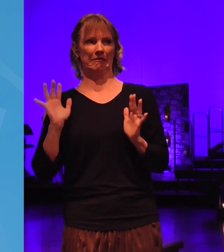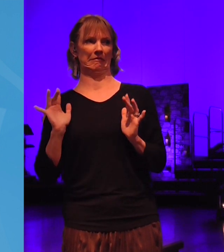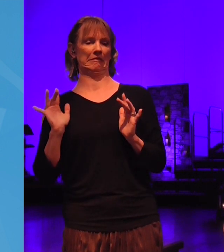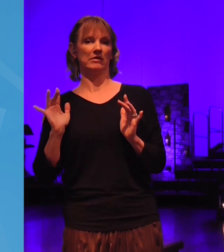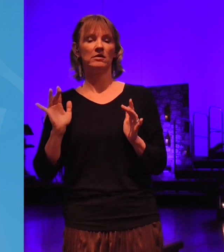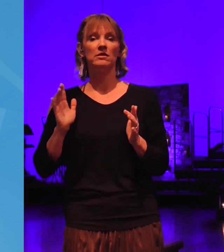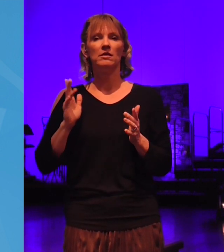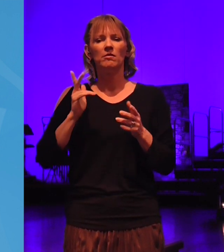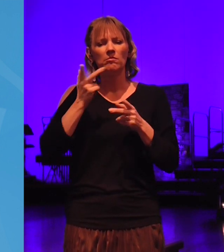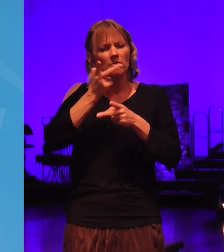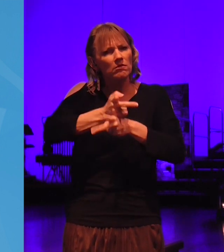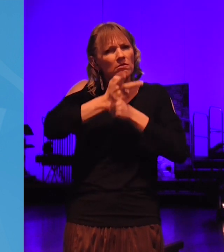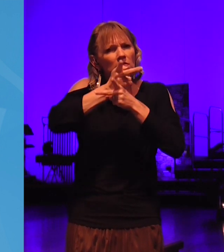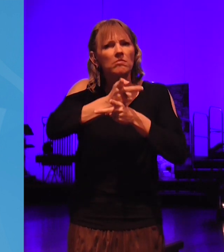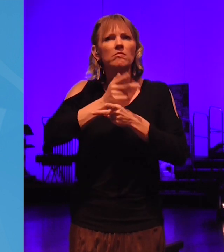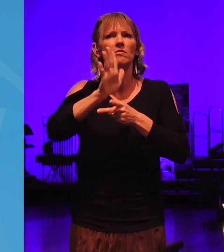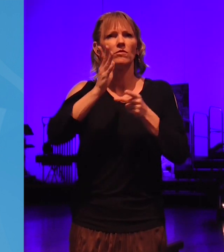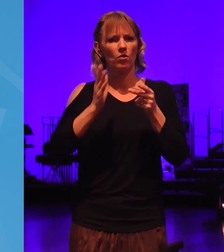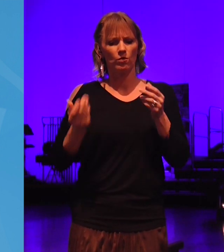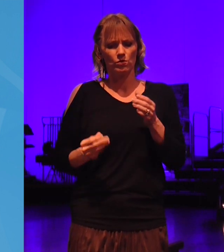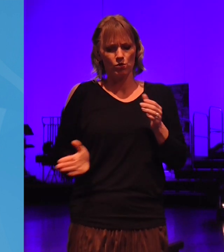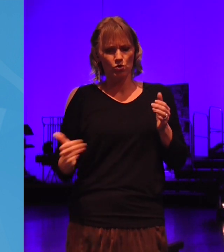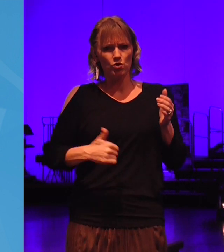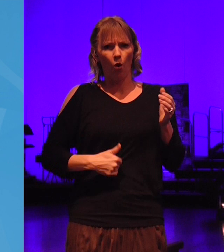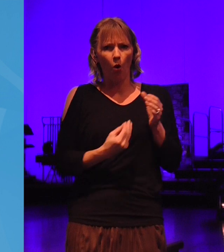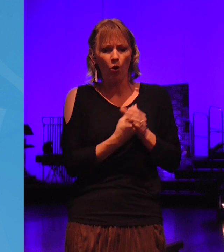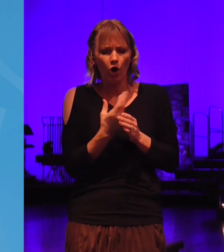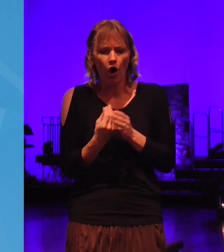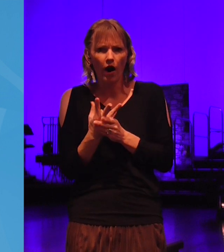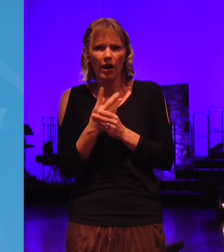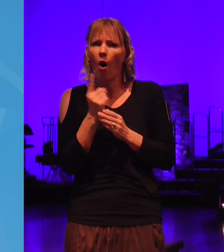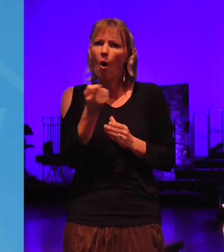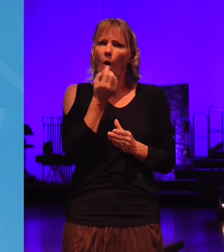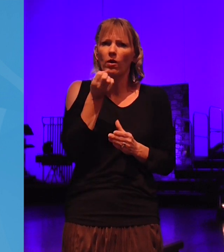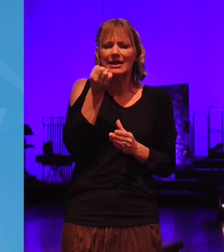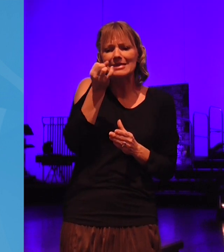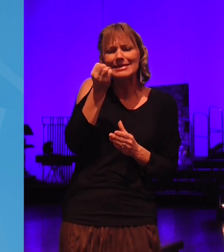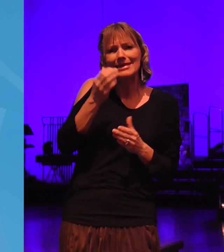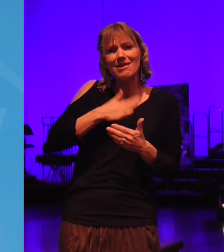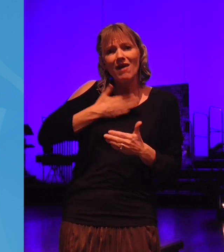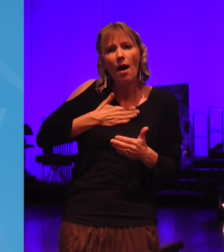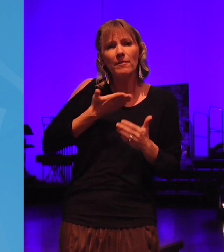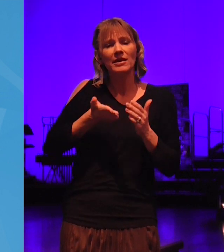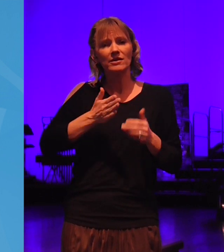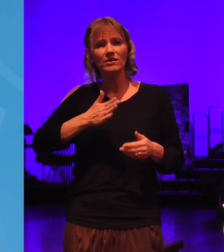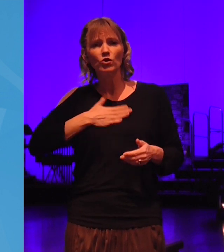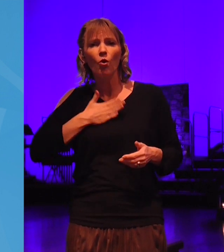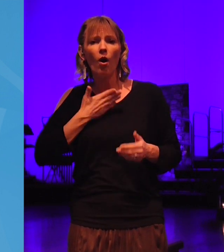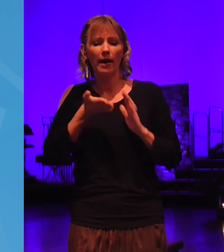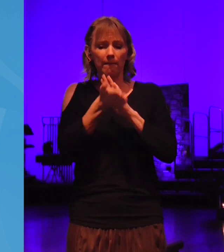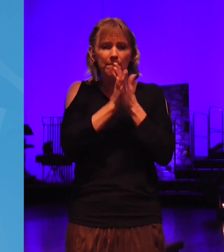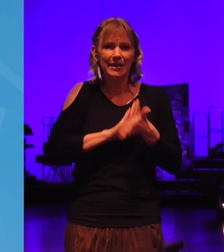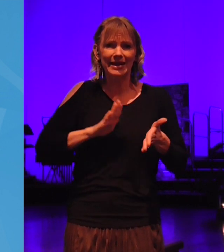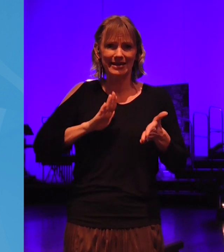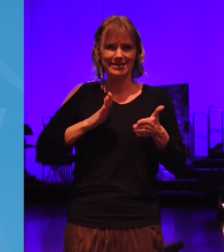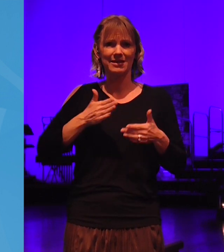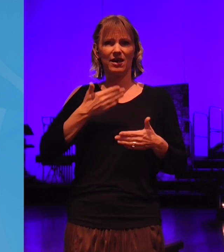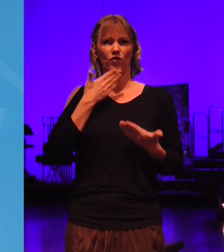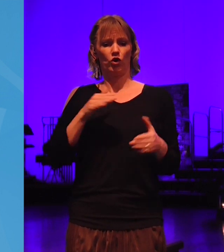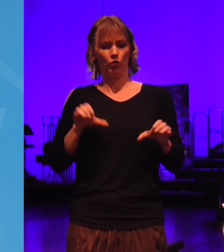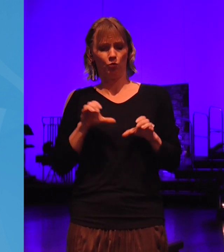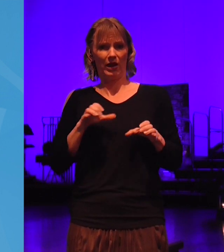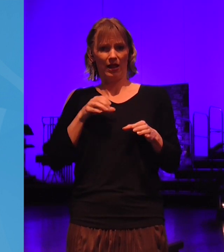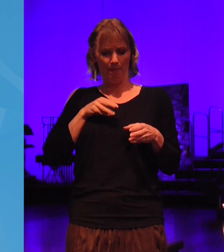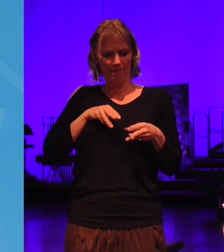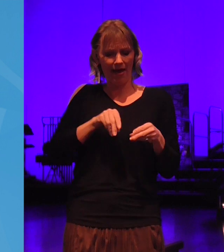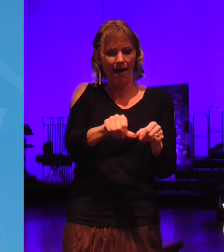of your soul. Plant there only seeds of happiness, of joy, of peace, and of goodwill. Go often into